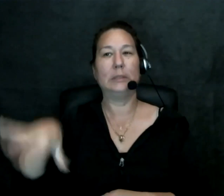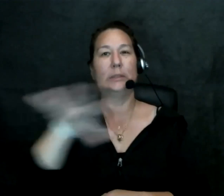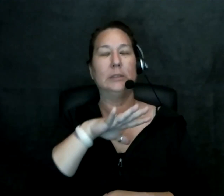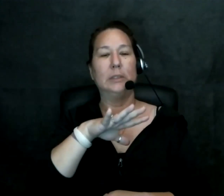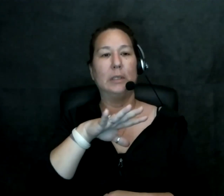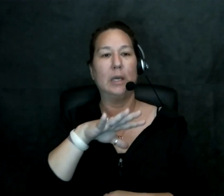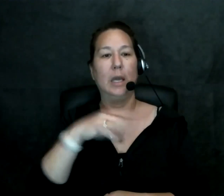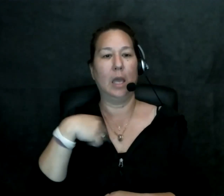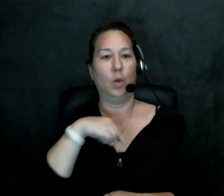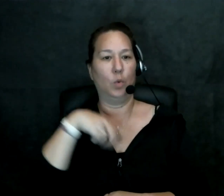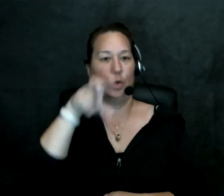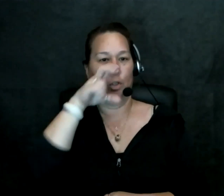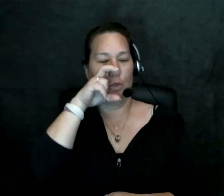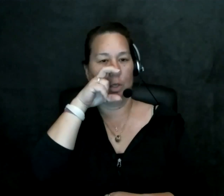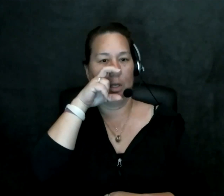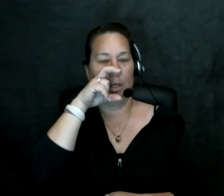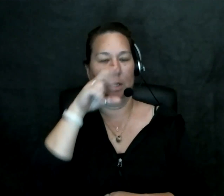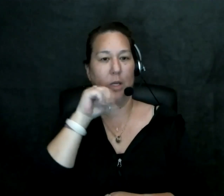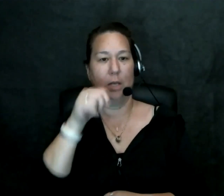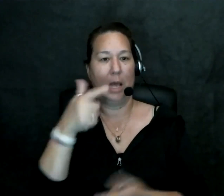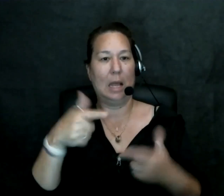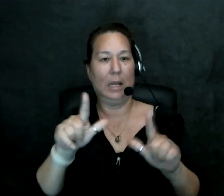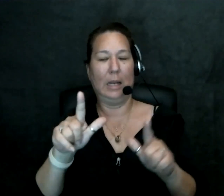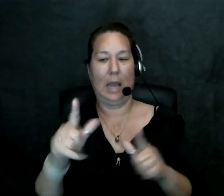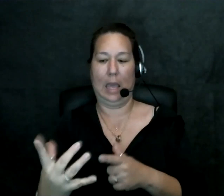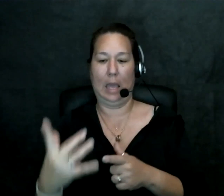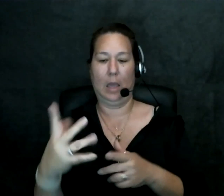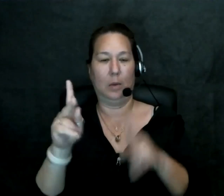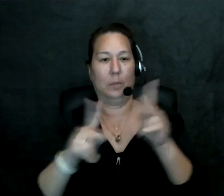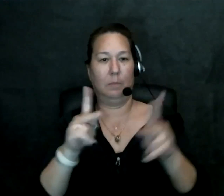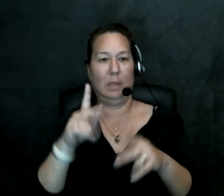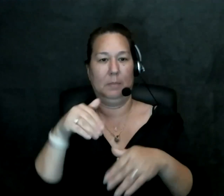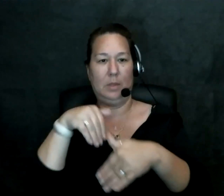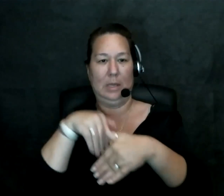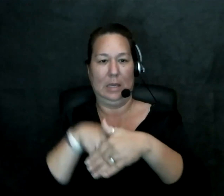no guests in the condos, are we still considered public?